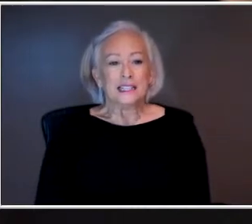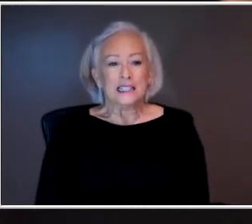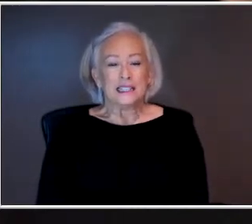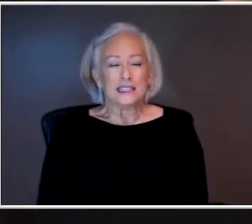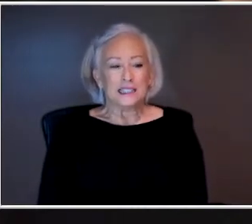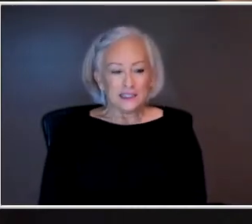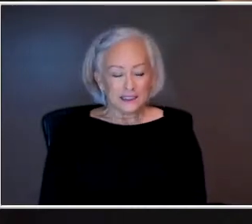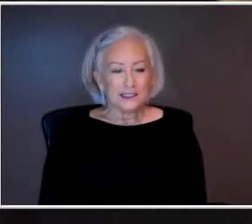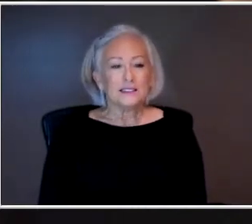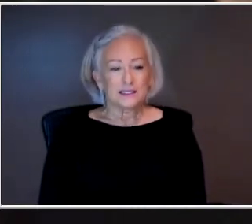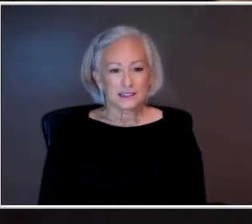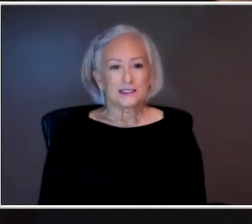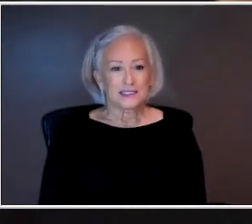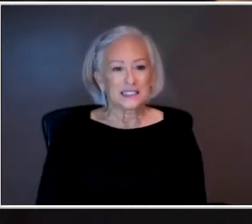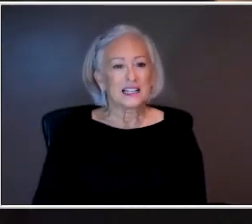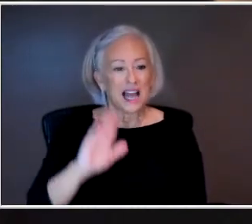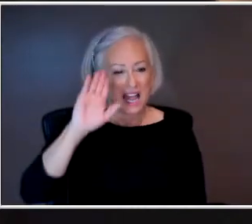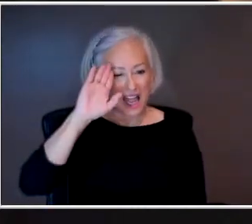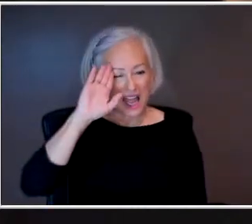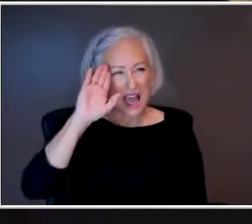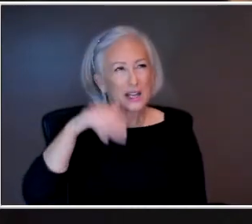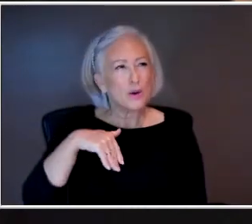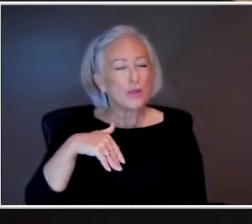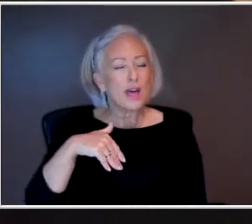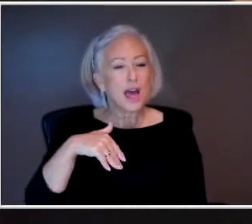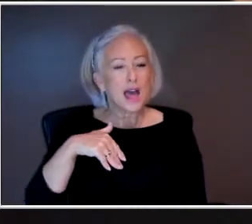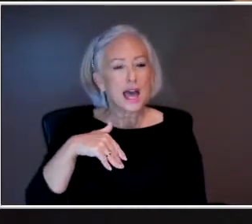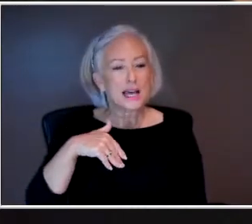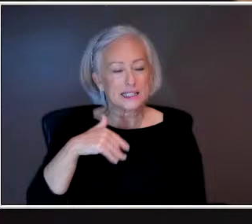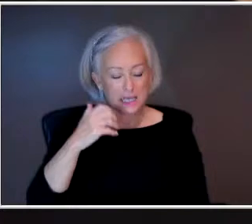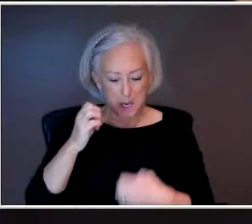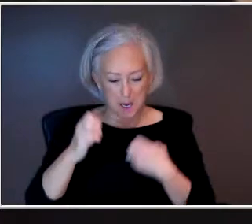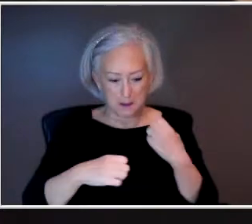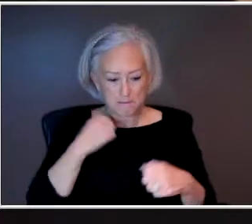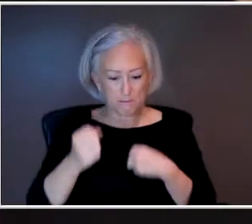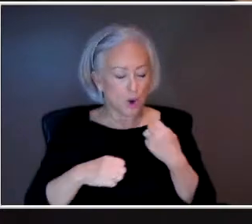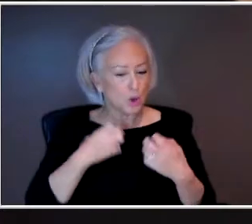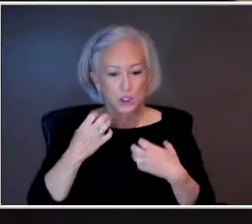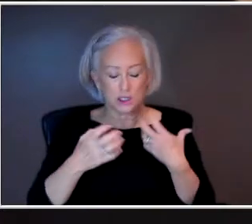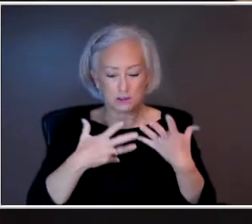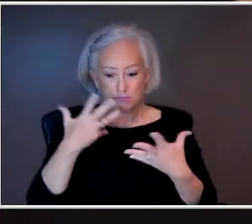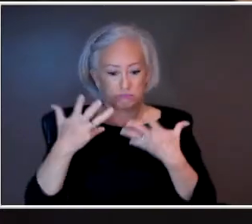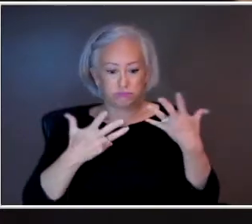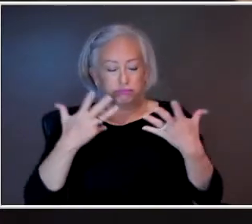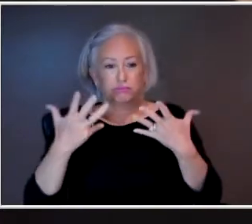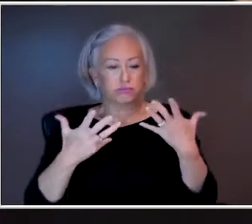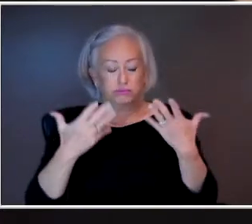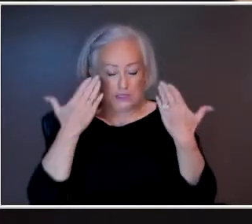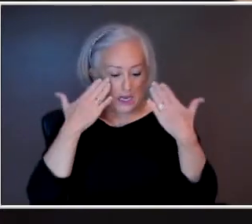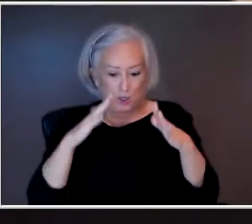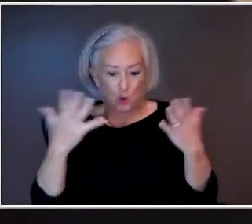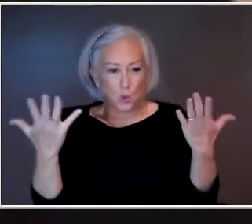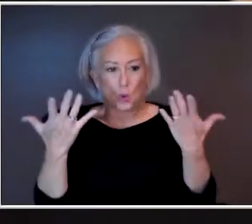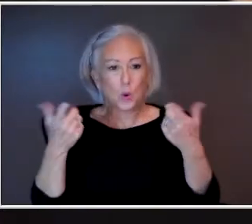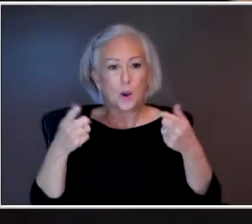All I know is just kind of this rush of emotion just because of the unknown. I didn't really know what was going on, you know.